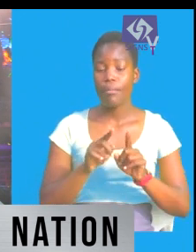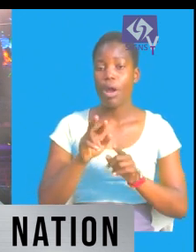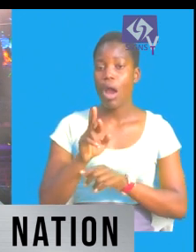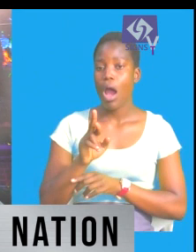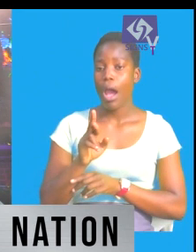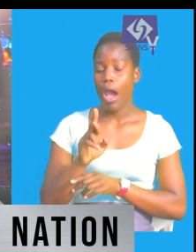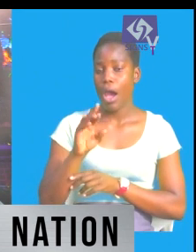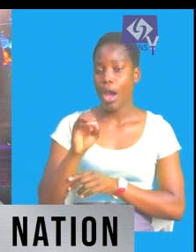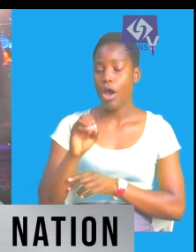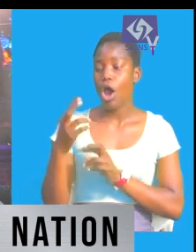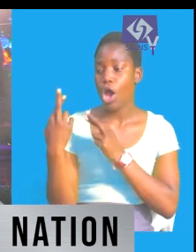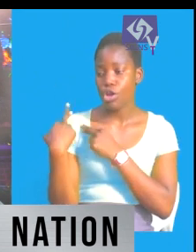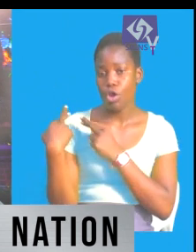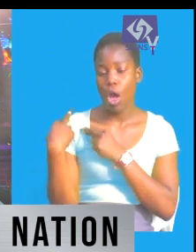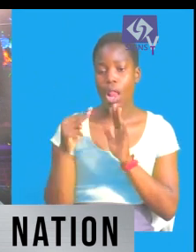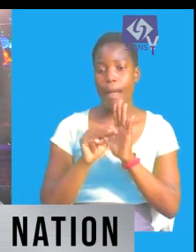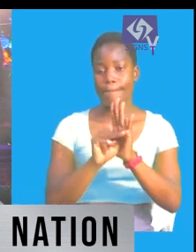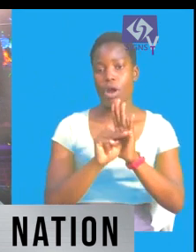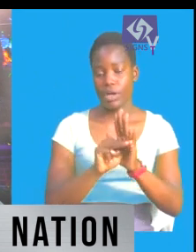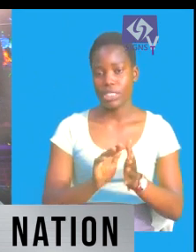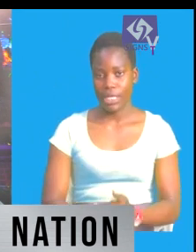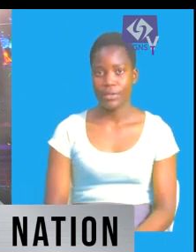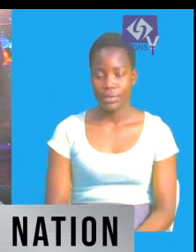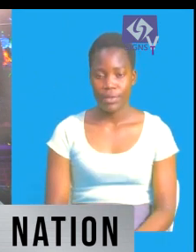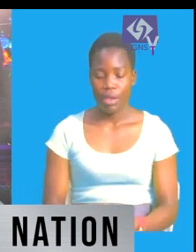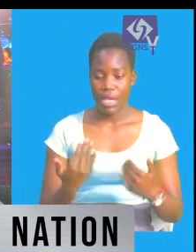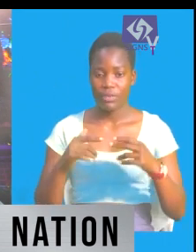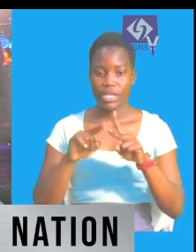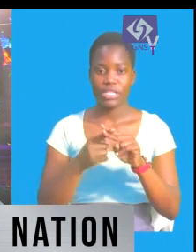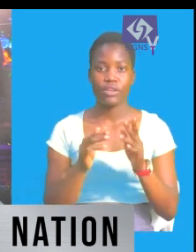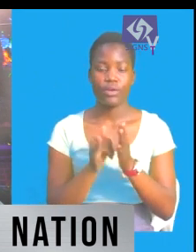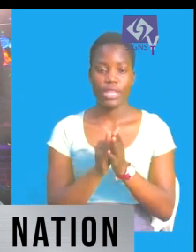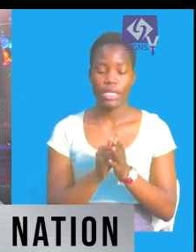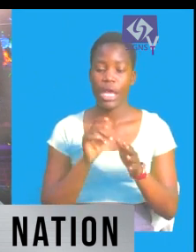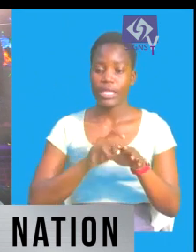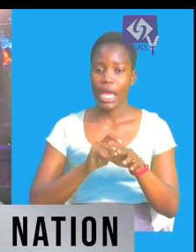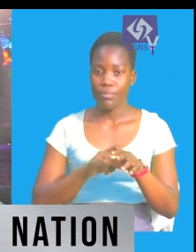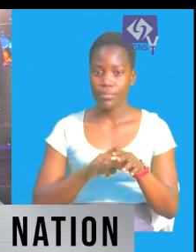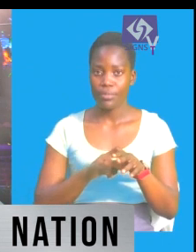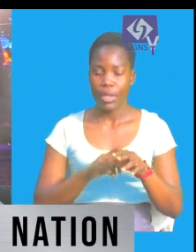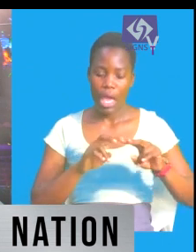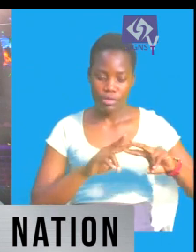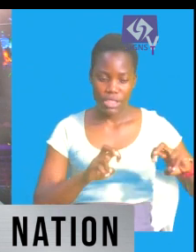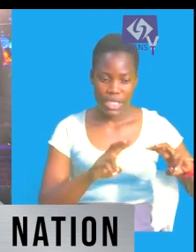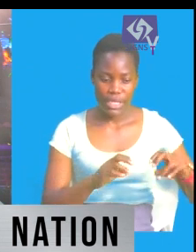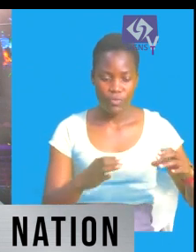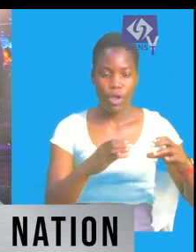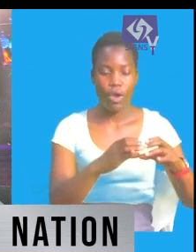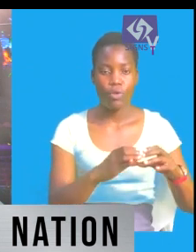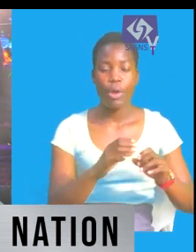Integrity. Integrity. Yeah, integrity. I'll start with that. Yes. When I was looking for a party to